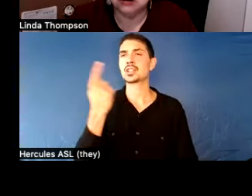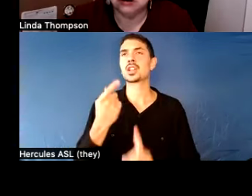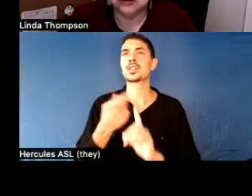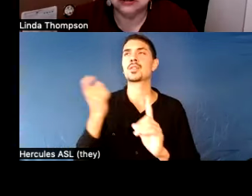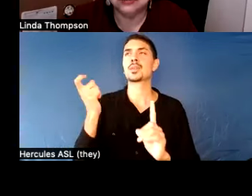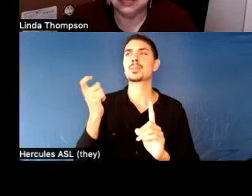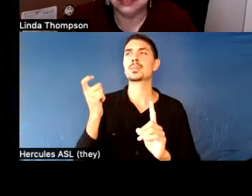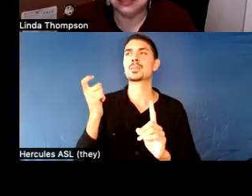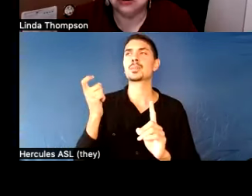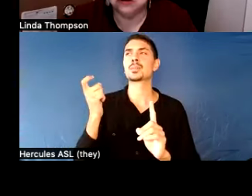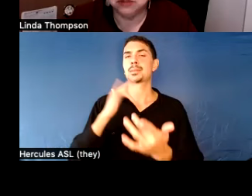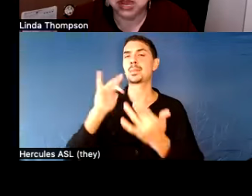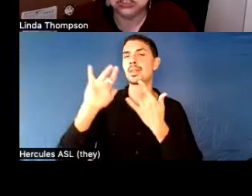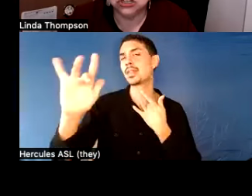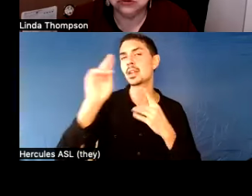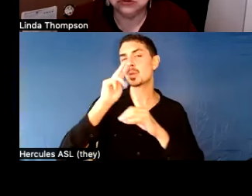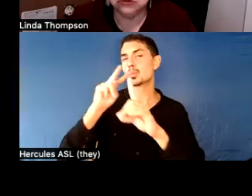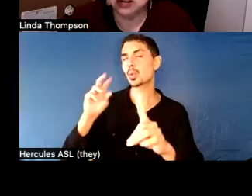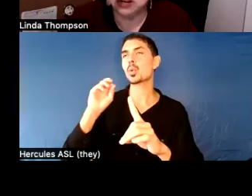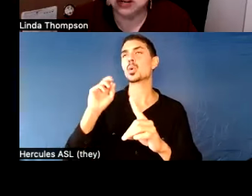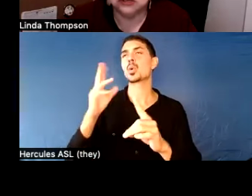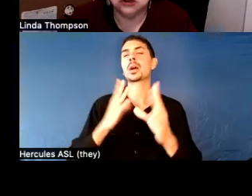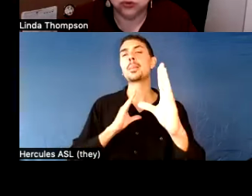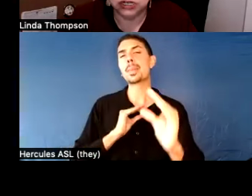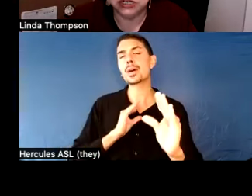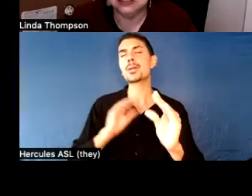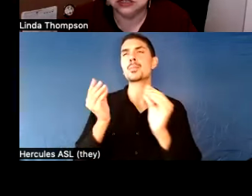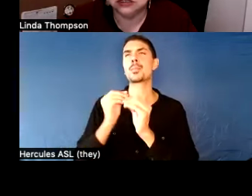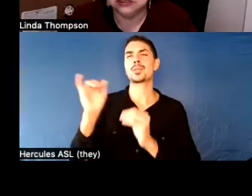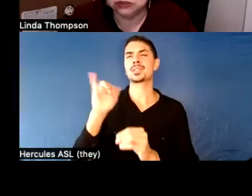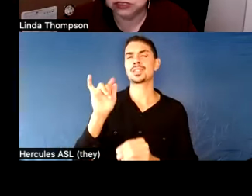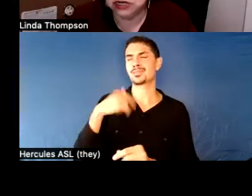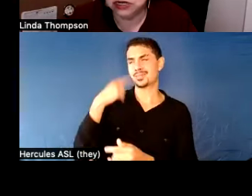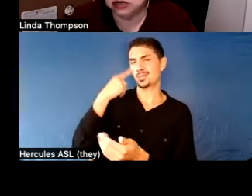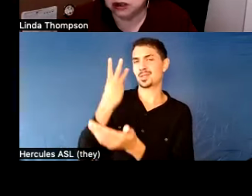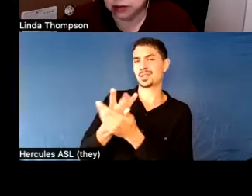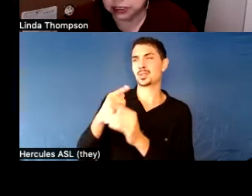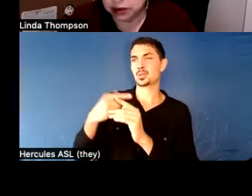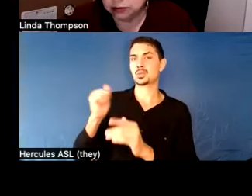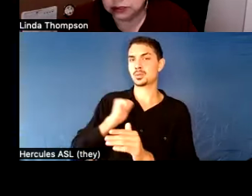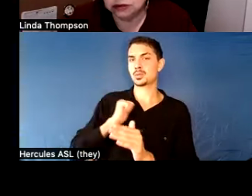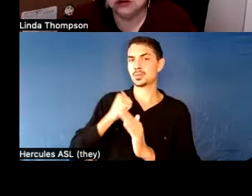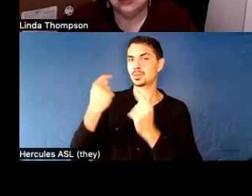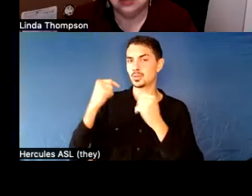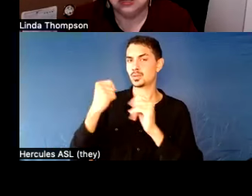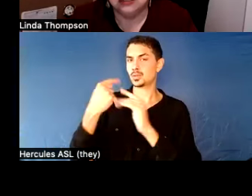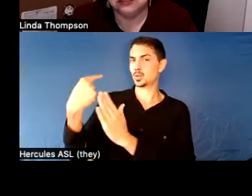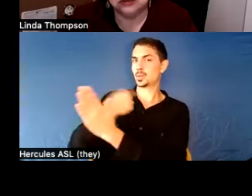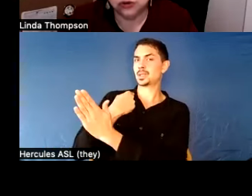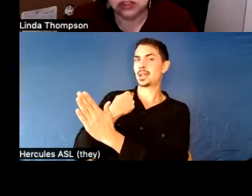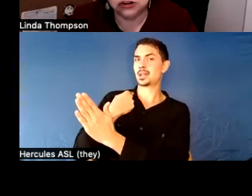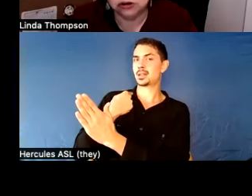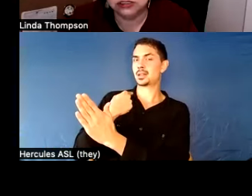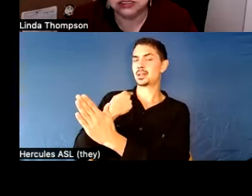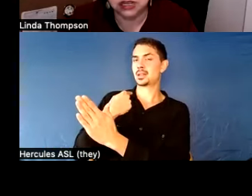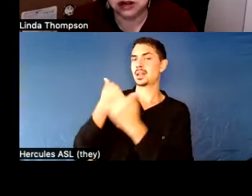sympathetic or understanding or compassionate way. And then I was witness to suicide attempts and